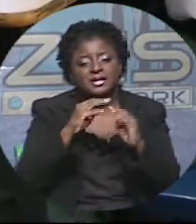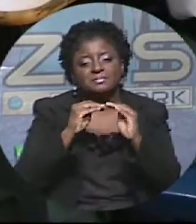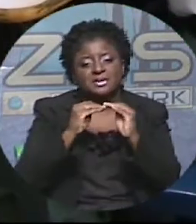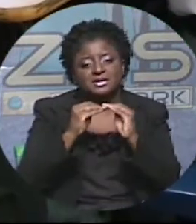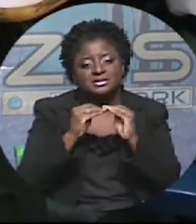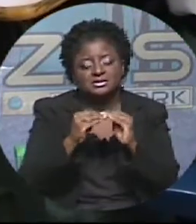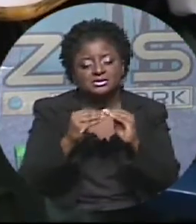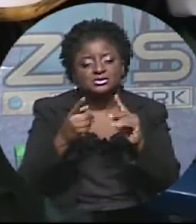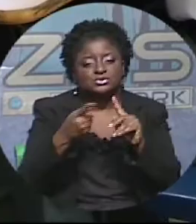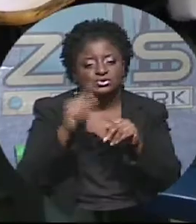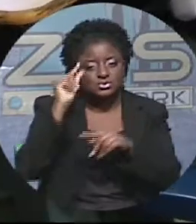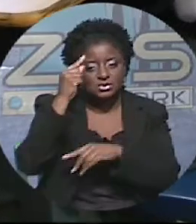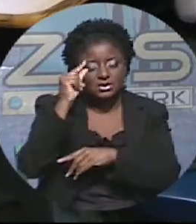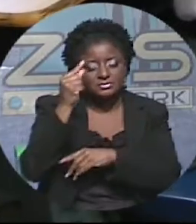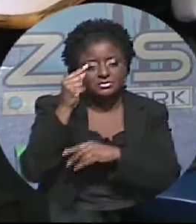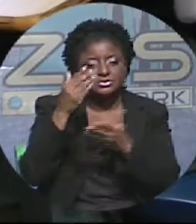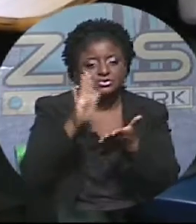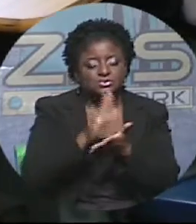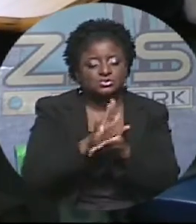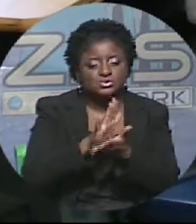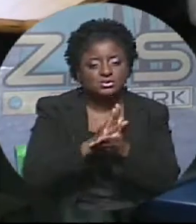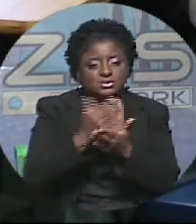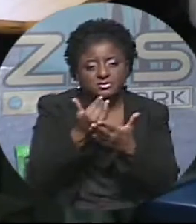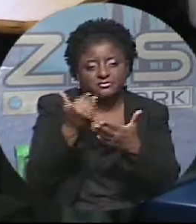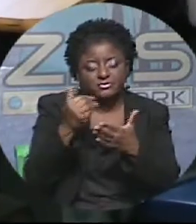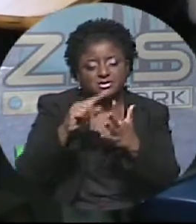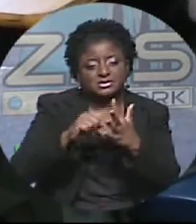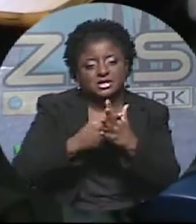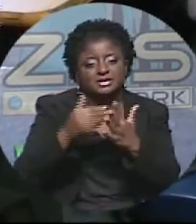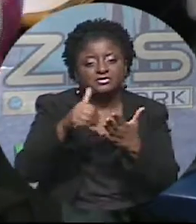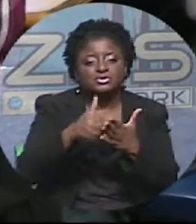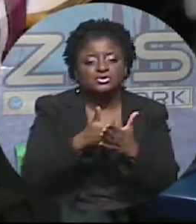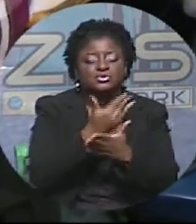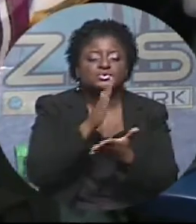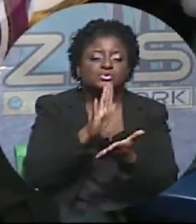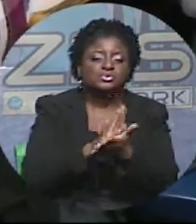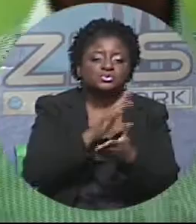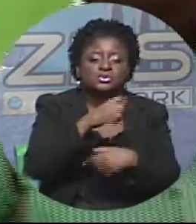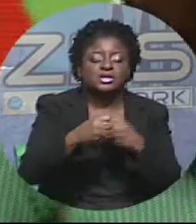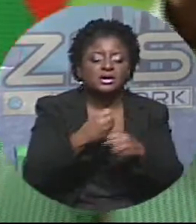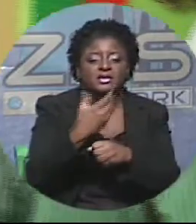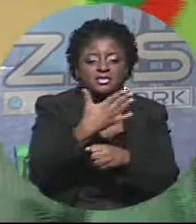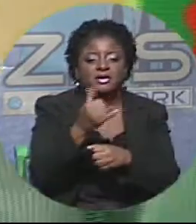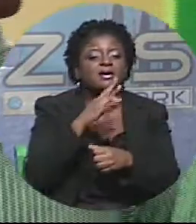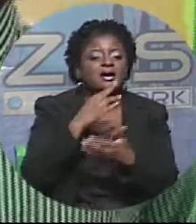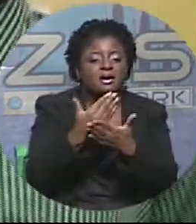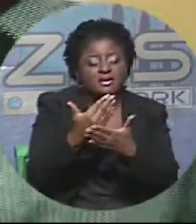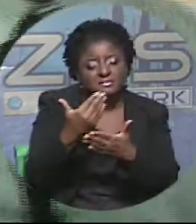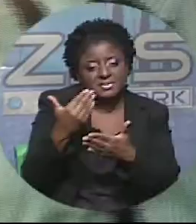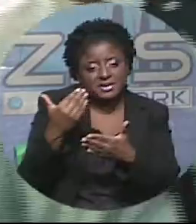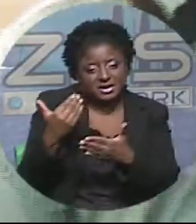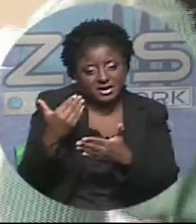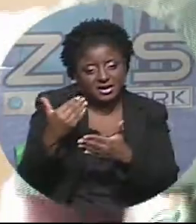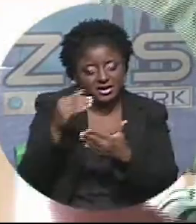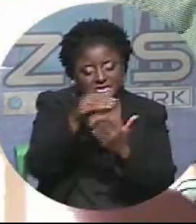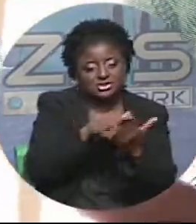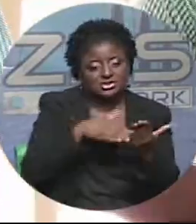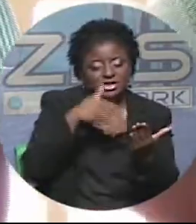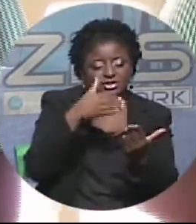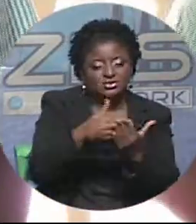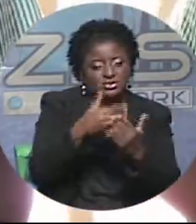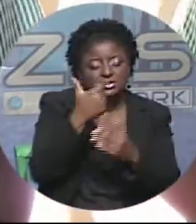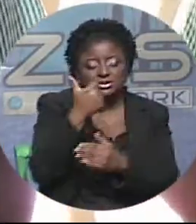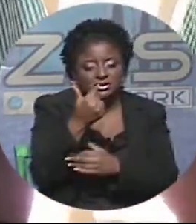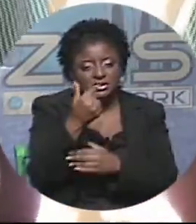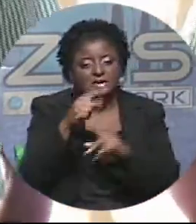schools countrywide before the start of the new school year. He says they're behind schedule just a bit, but he's working closely with